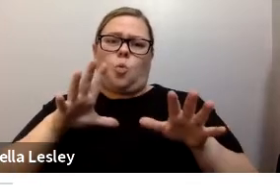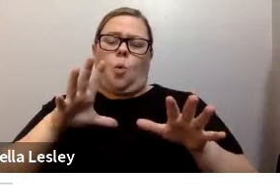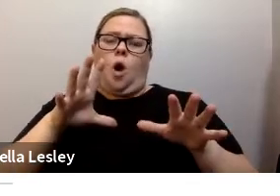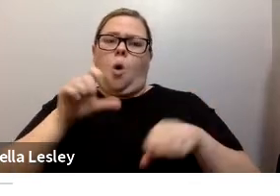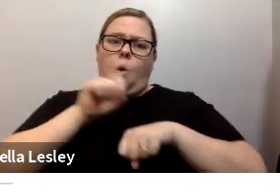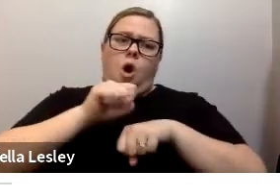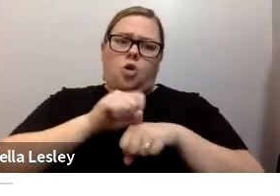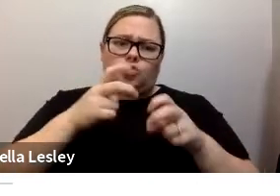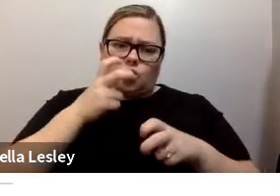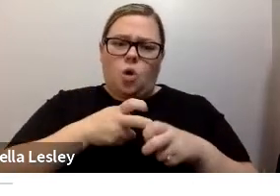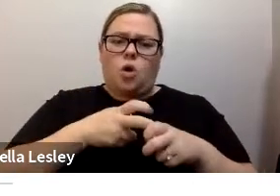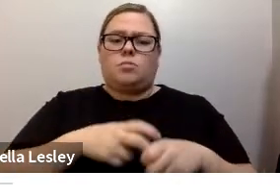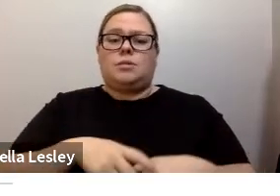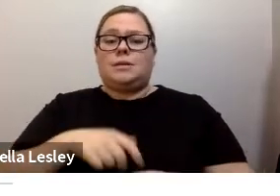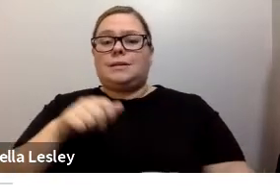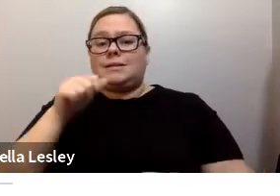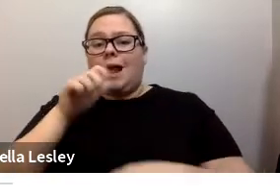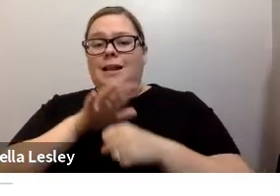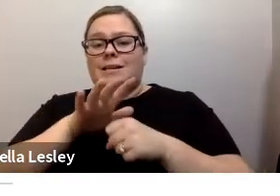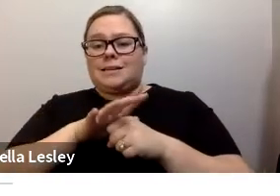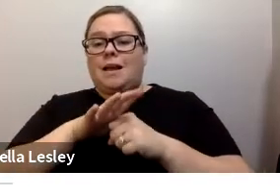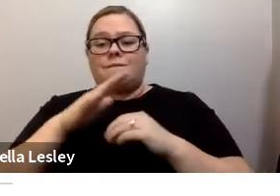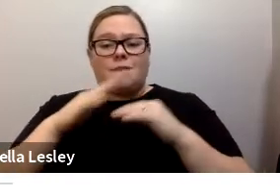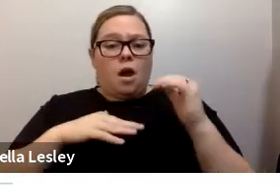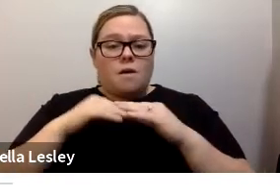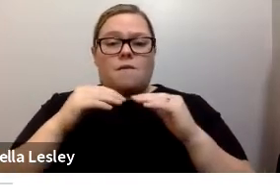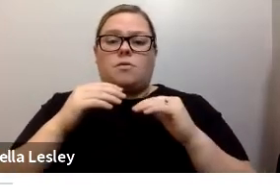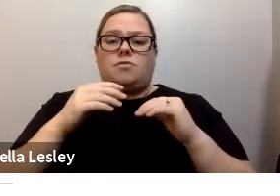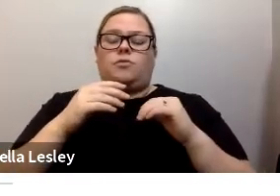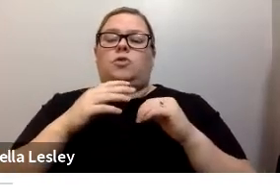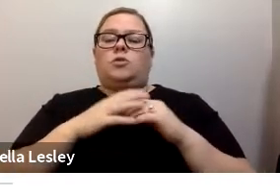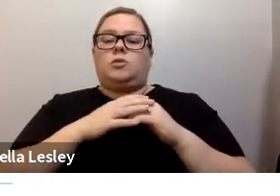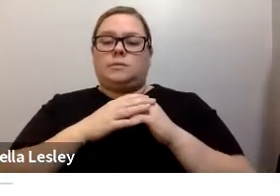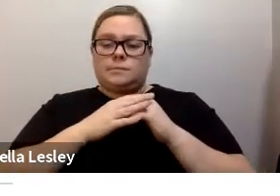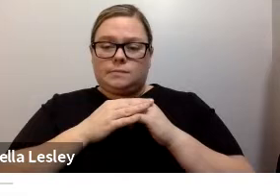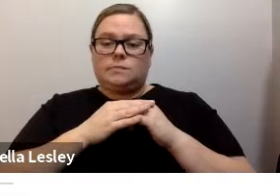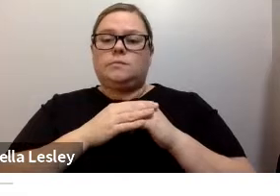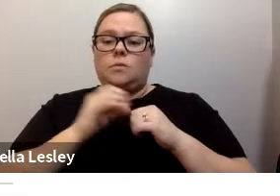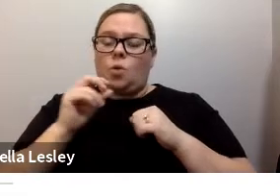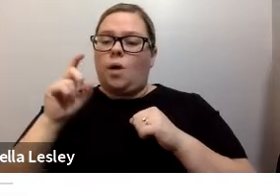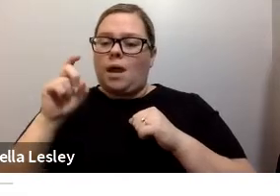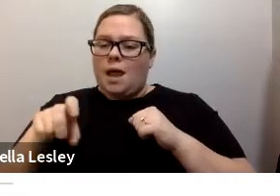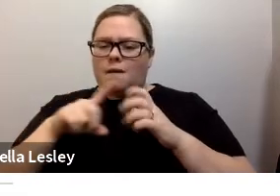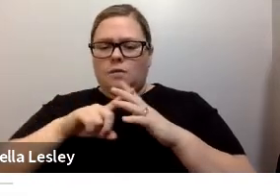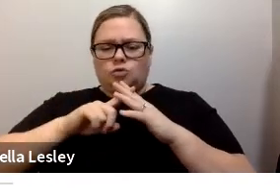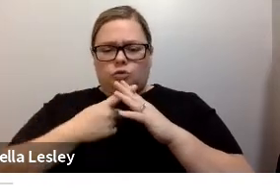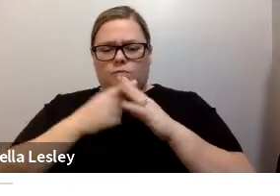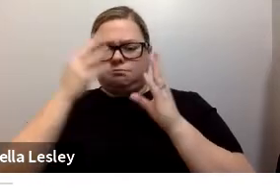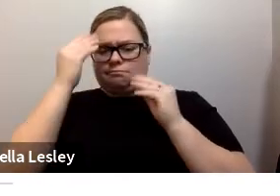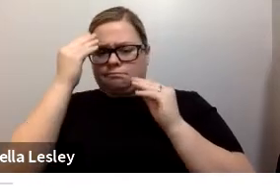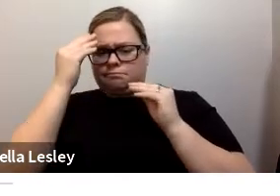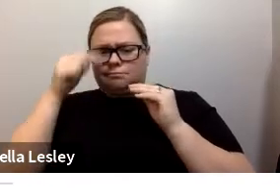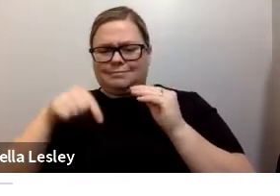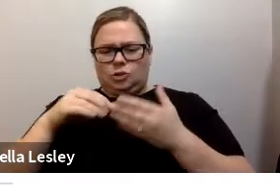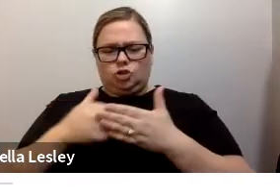ability, discomfort. Interestingly enough, some people exercise and they have pain. So we've got to begin to think about, in this